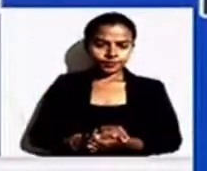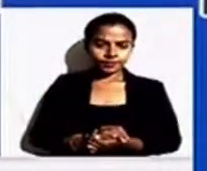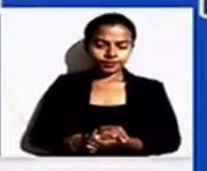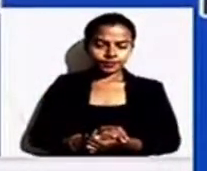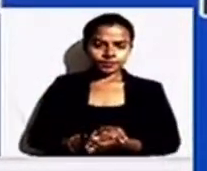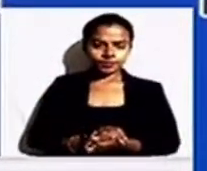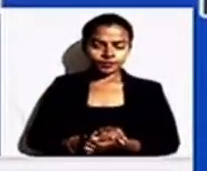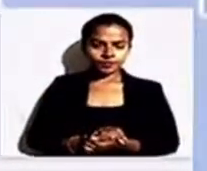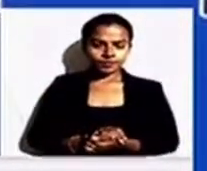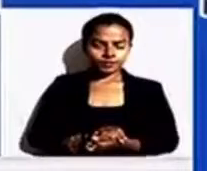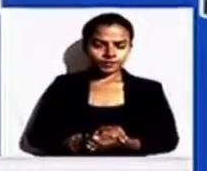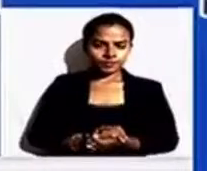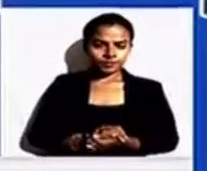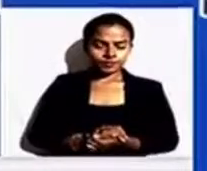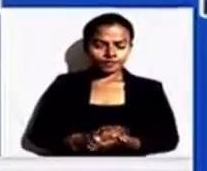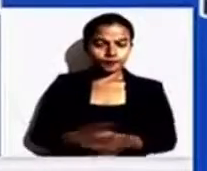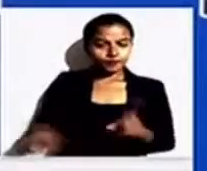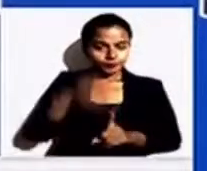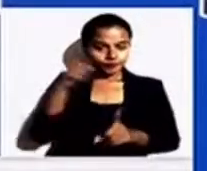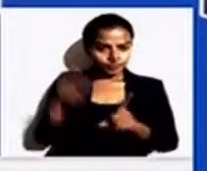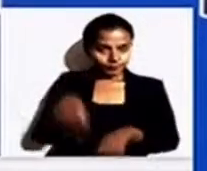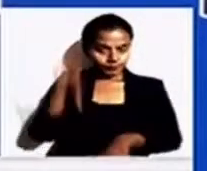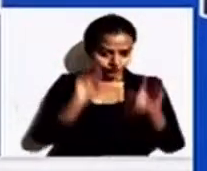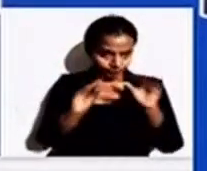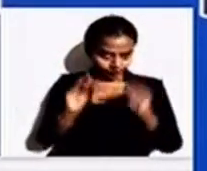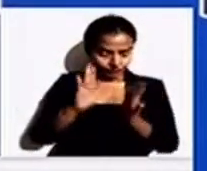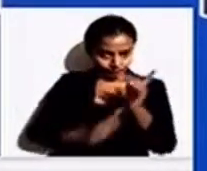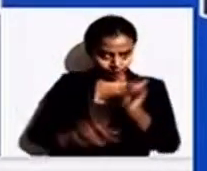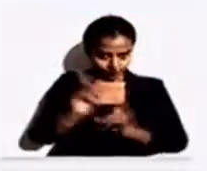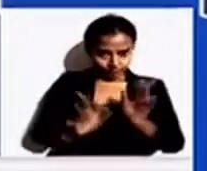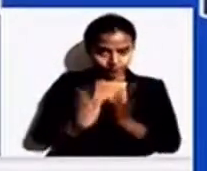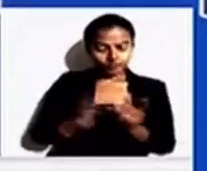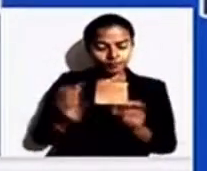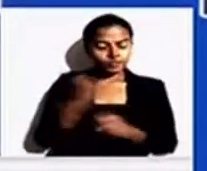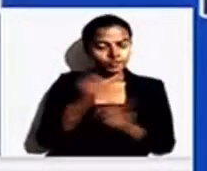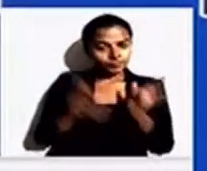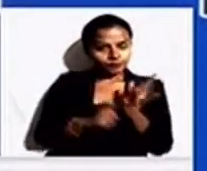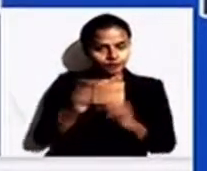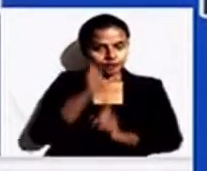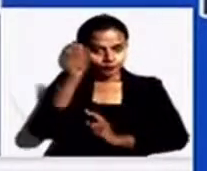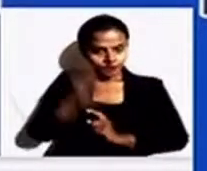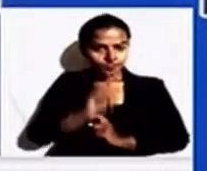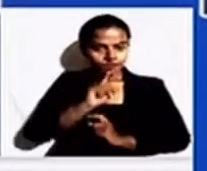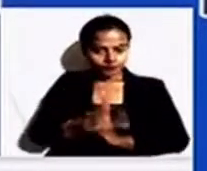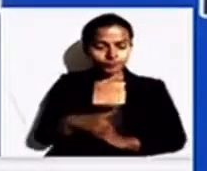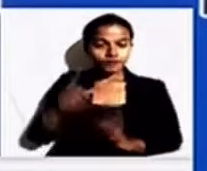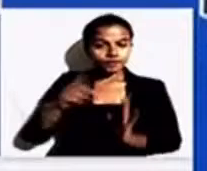Education Minister Professor GLP Rish said that the GCE ordinary level examination, which has been